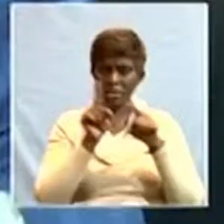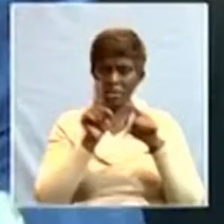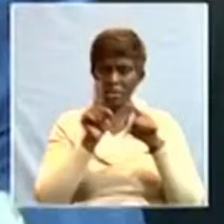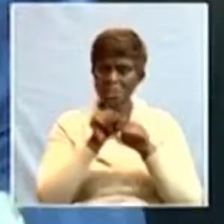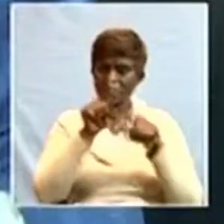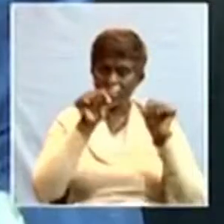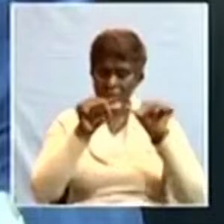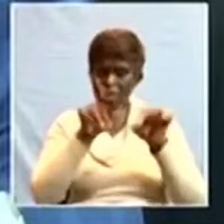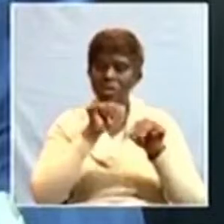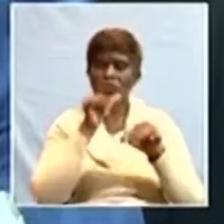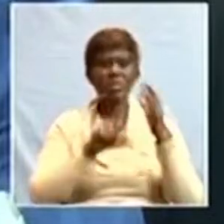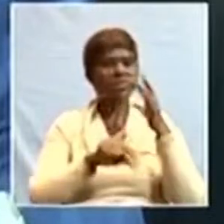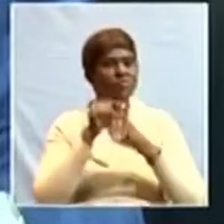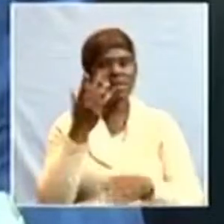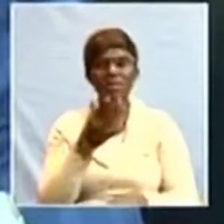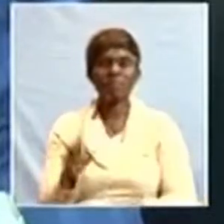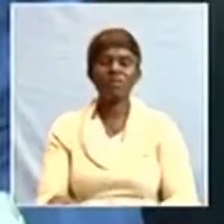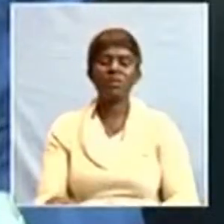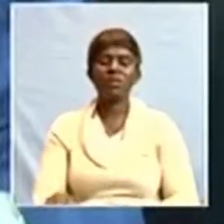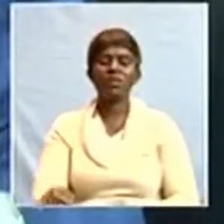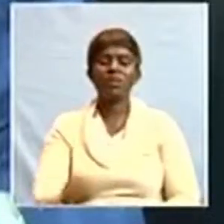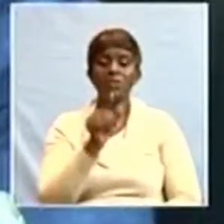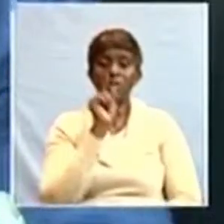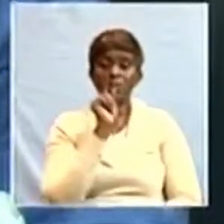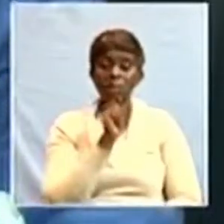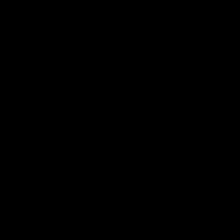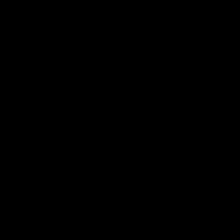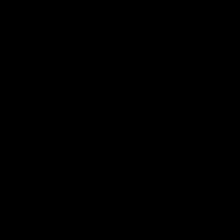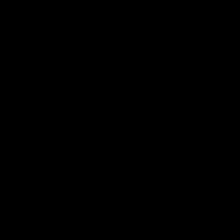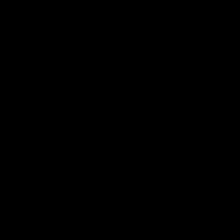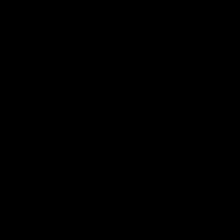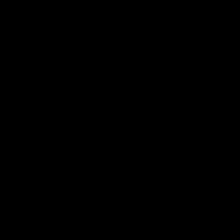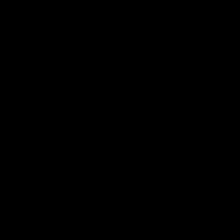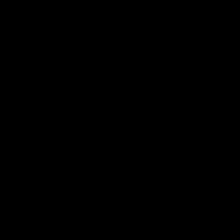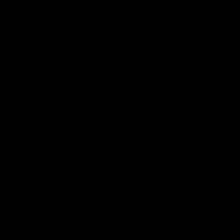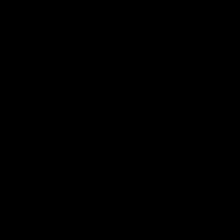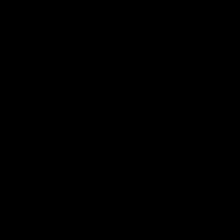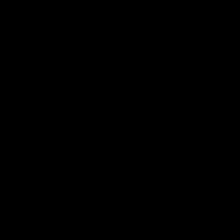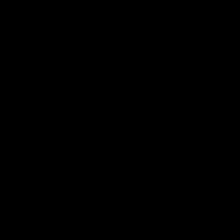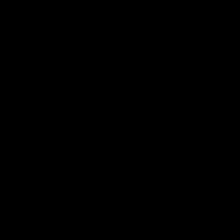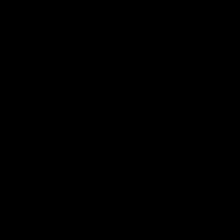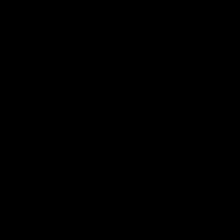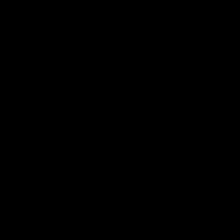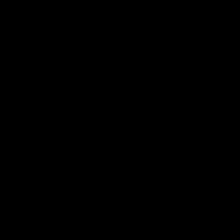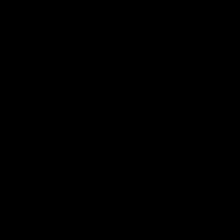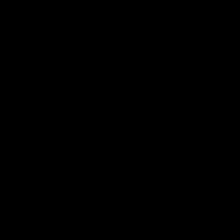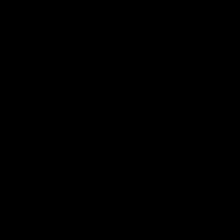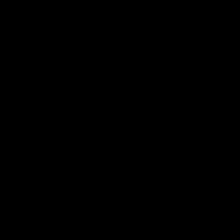Auditors did not find it. This you did a query.